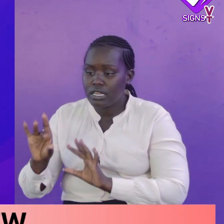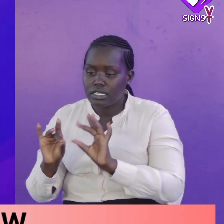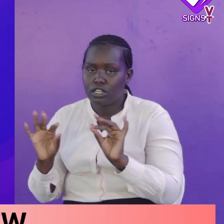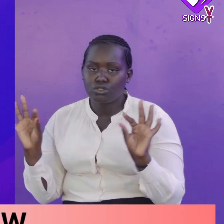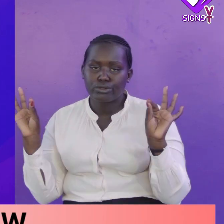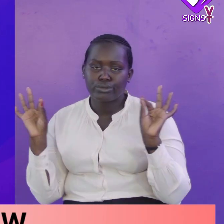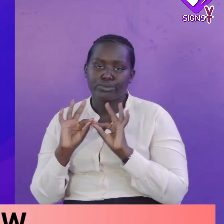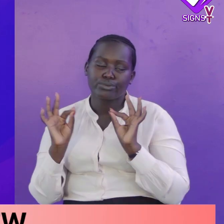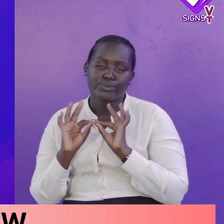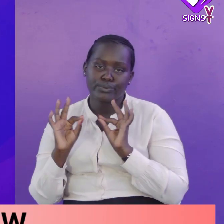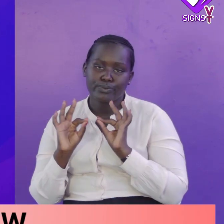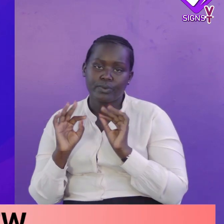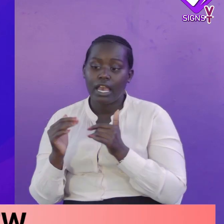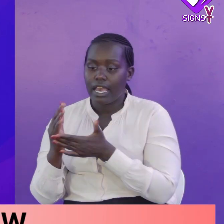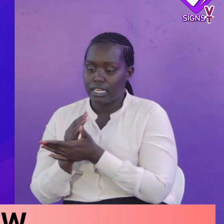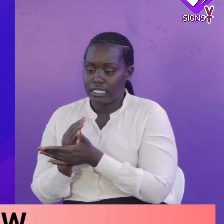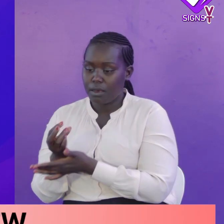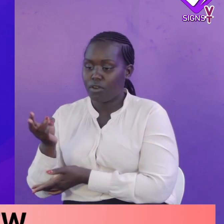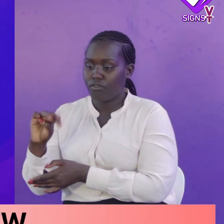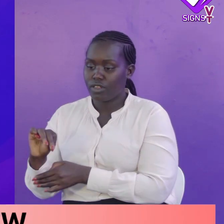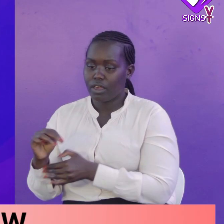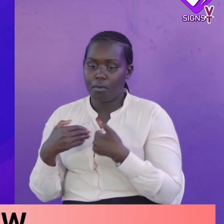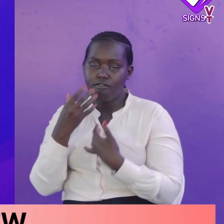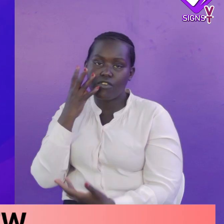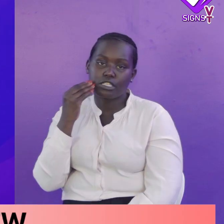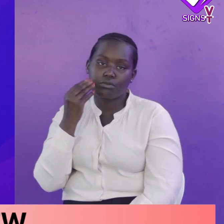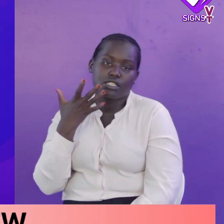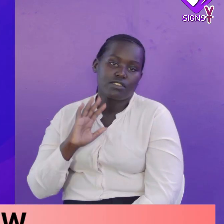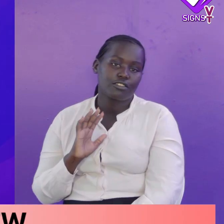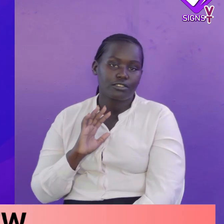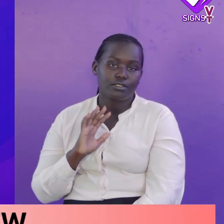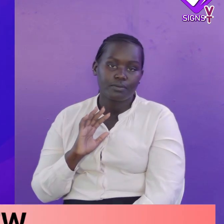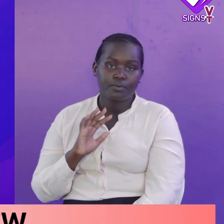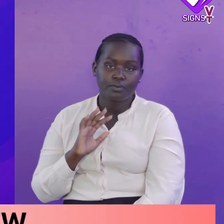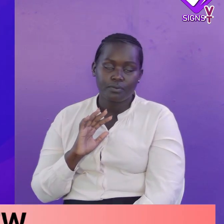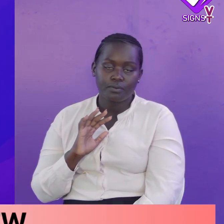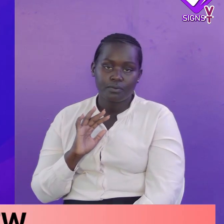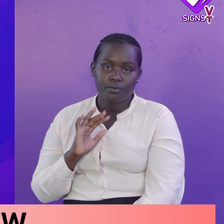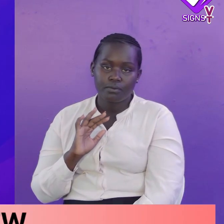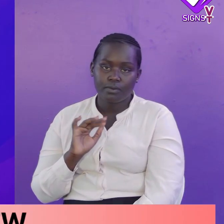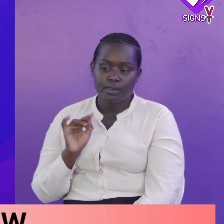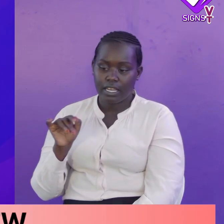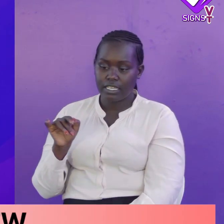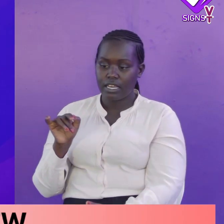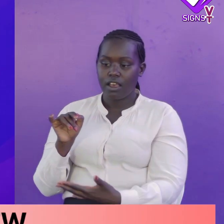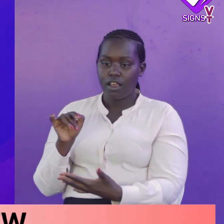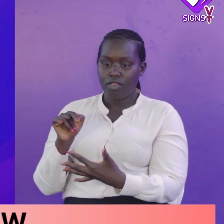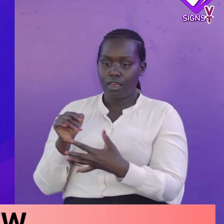good, and some of them already have experience, and they are the